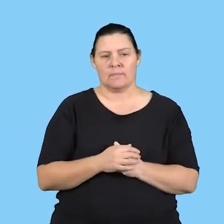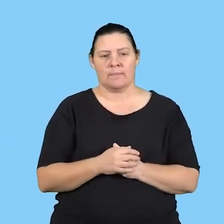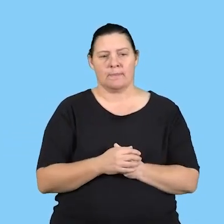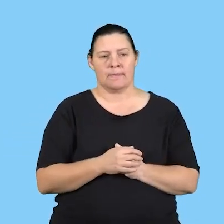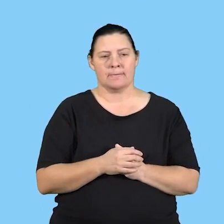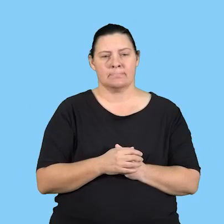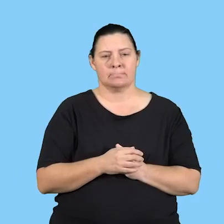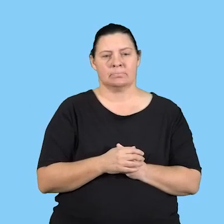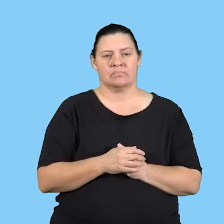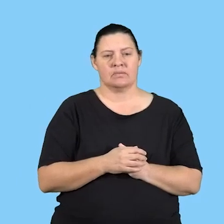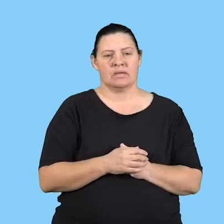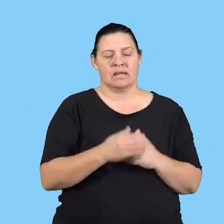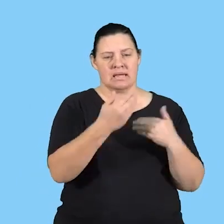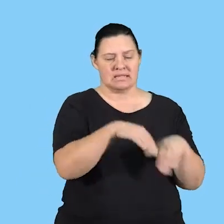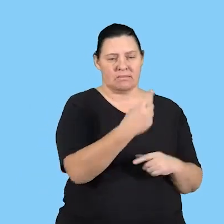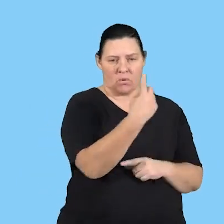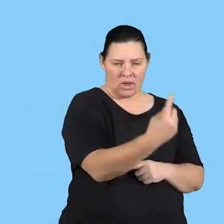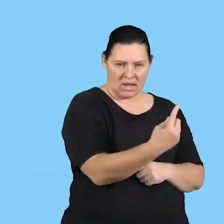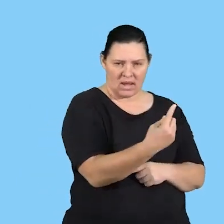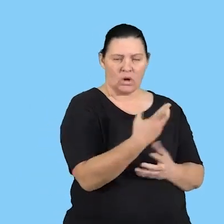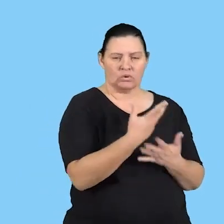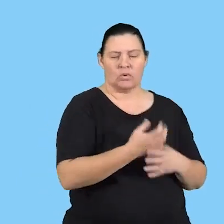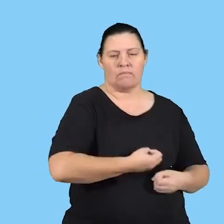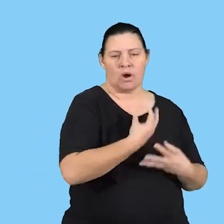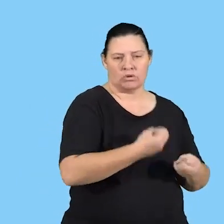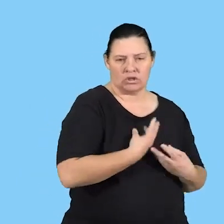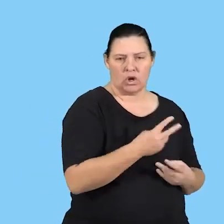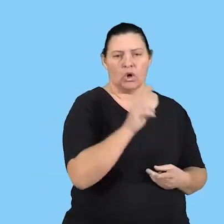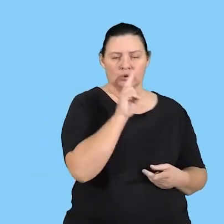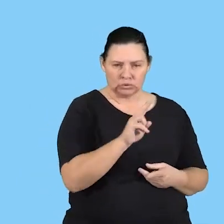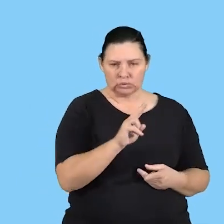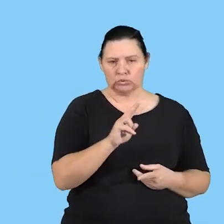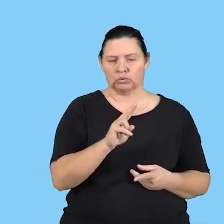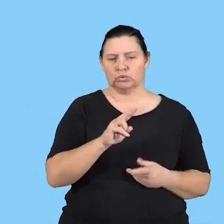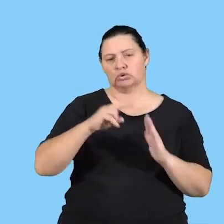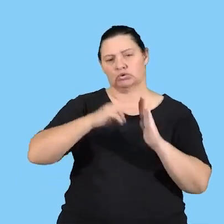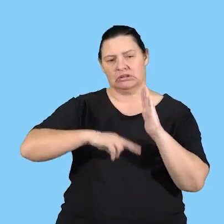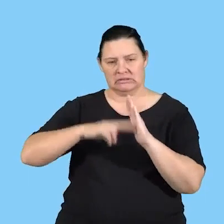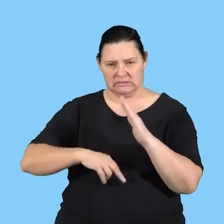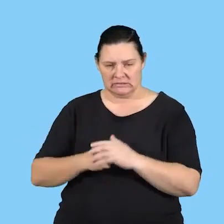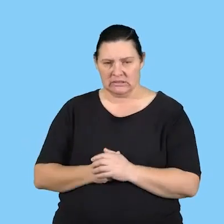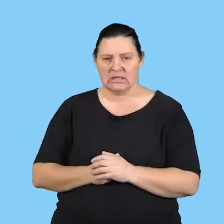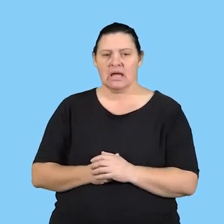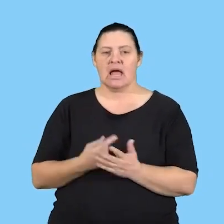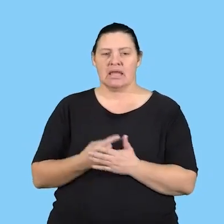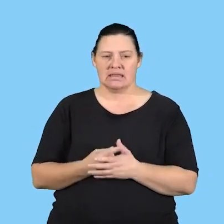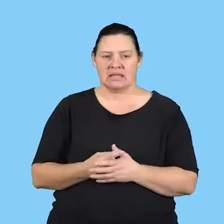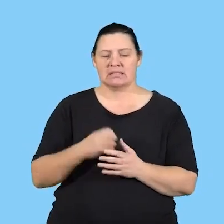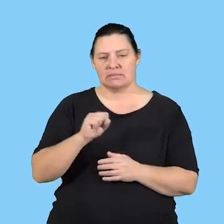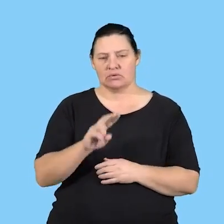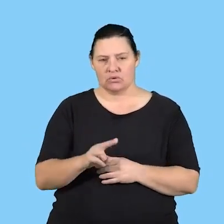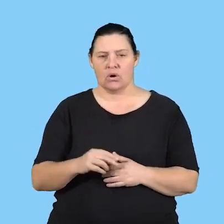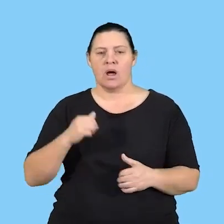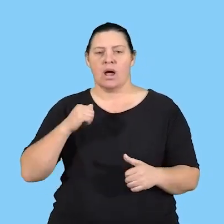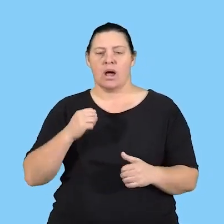is that in semester 1, we do poetry plus 2 genres, and in semester 2, poetry plus